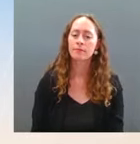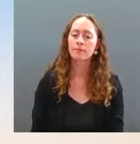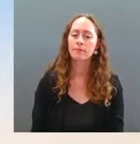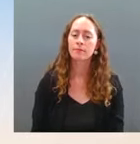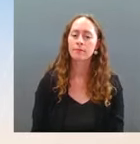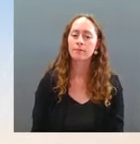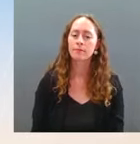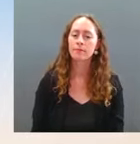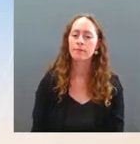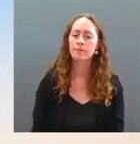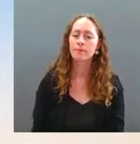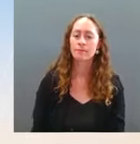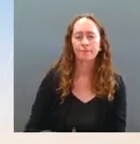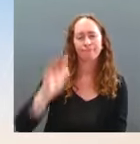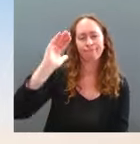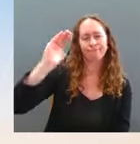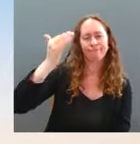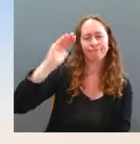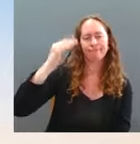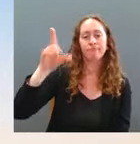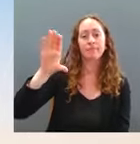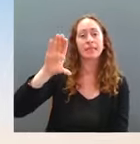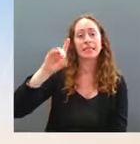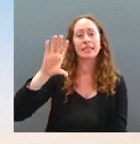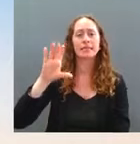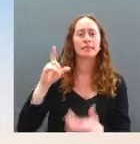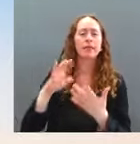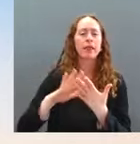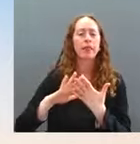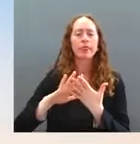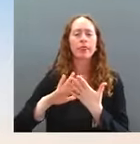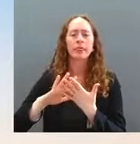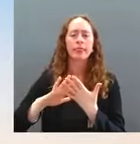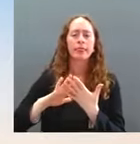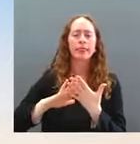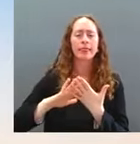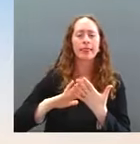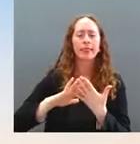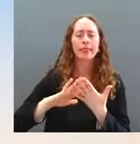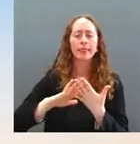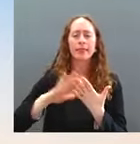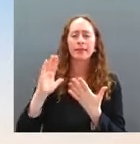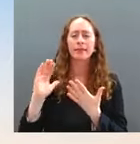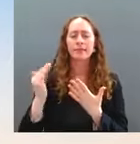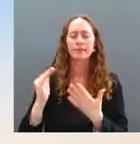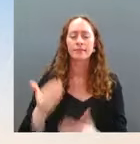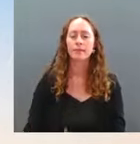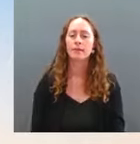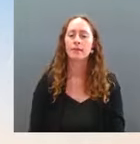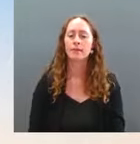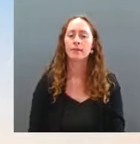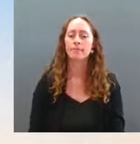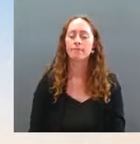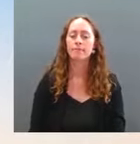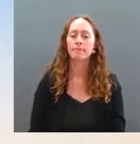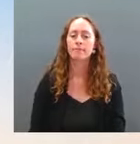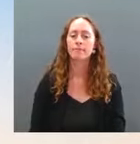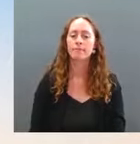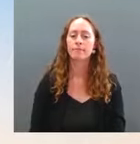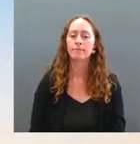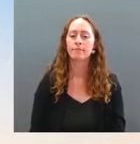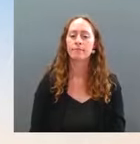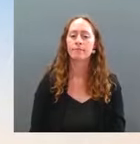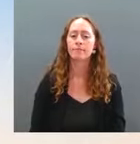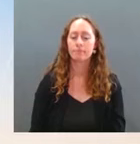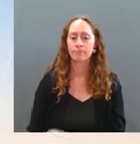someone? Yes, and the president finds the case. And they say to consider the time spent with someone starting 2 days before. So that includes both the ACA event